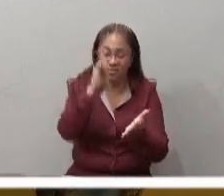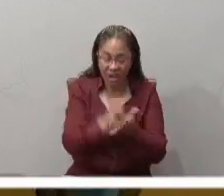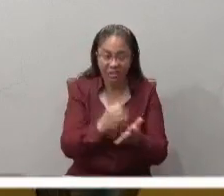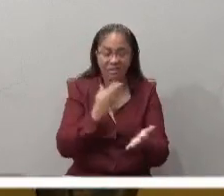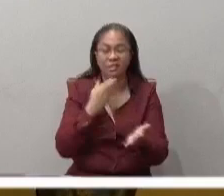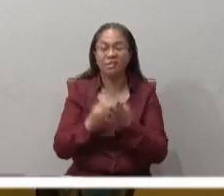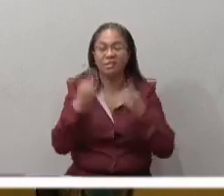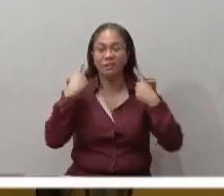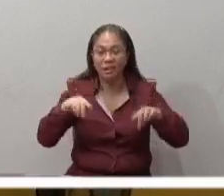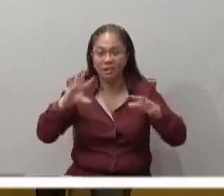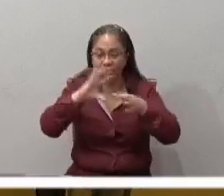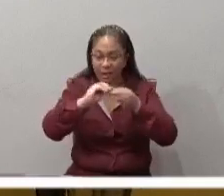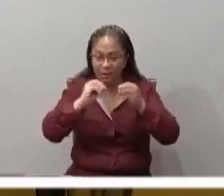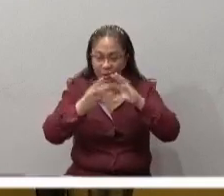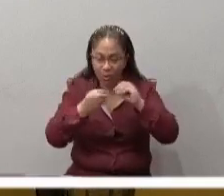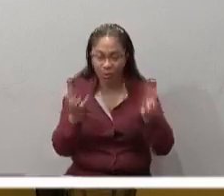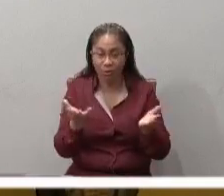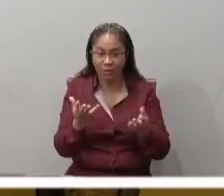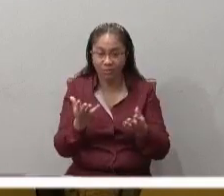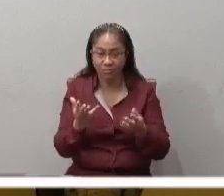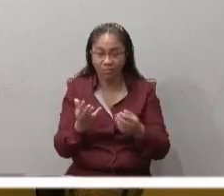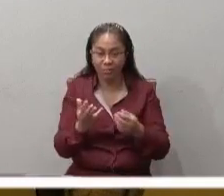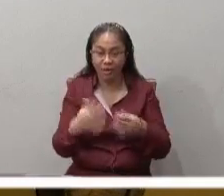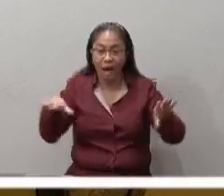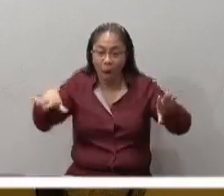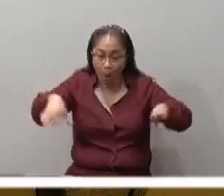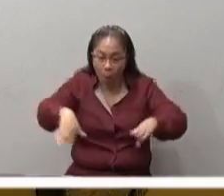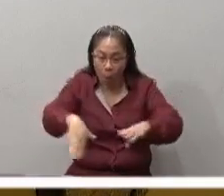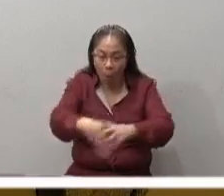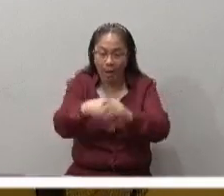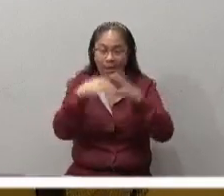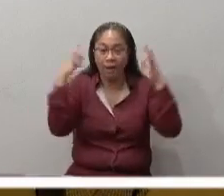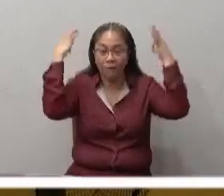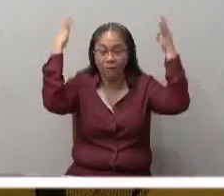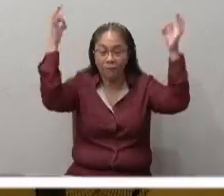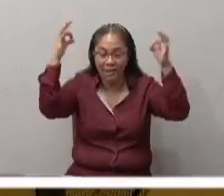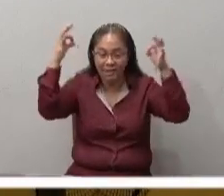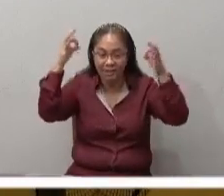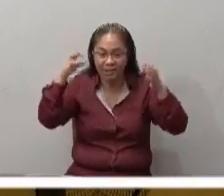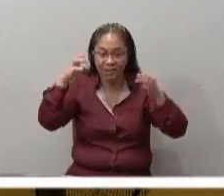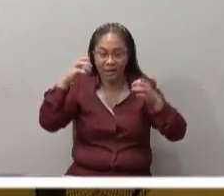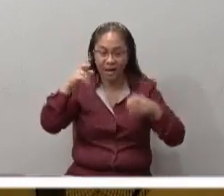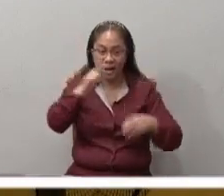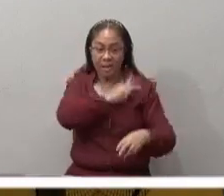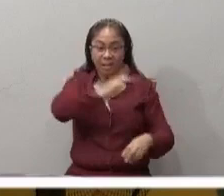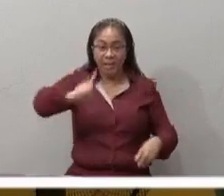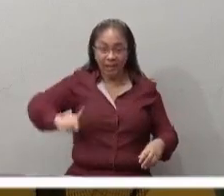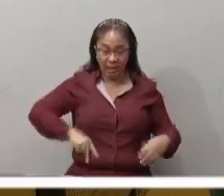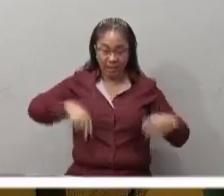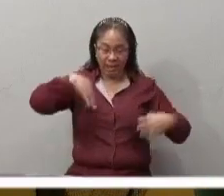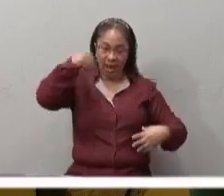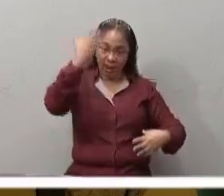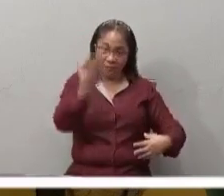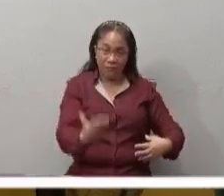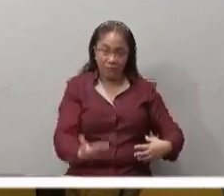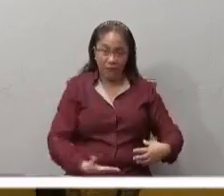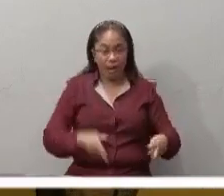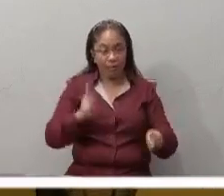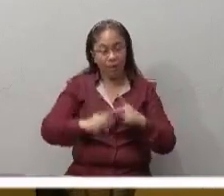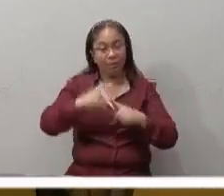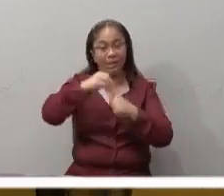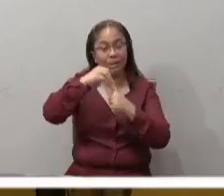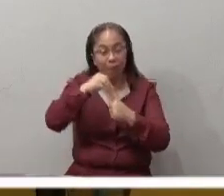now. It was a wedding banquet that these people were invited to by the king. And the